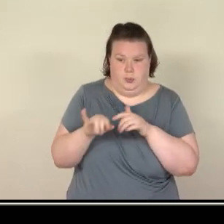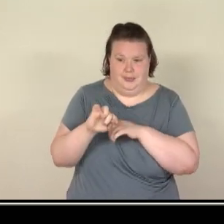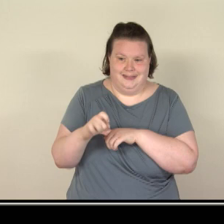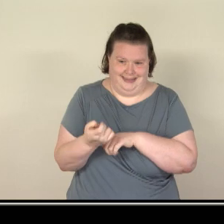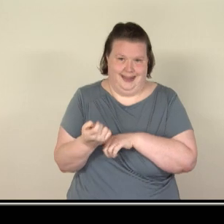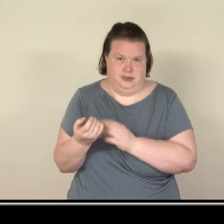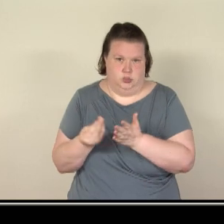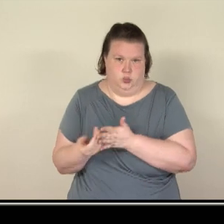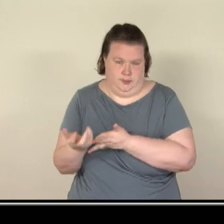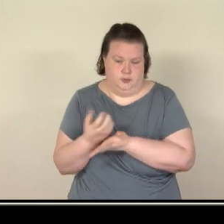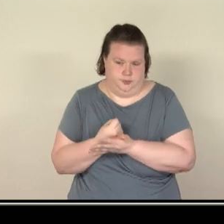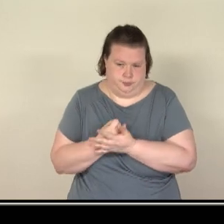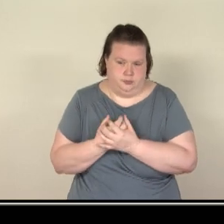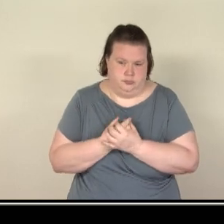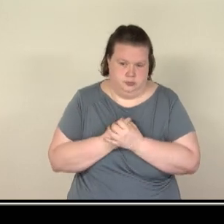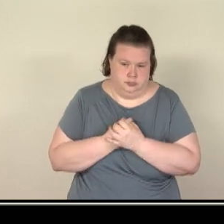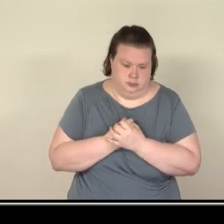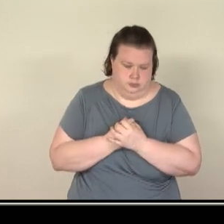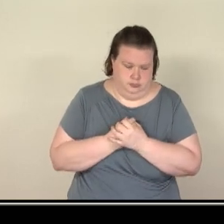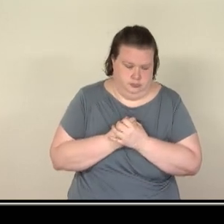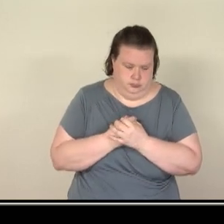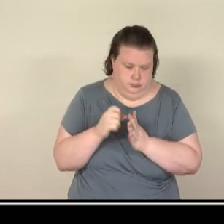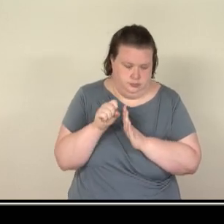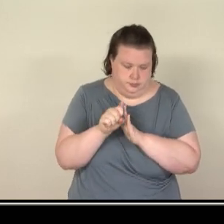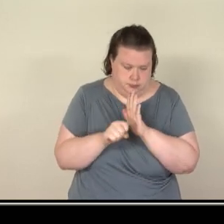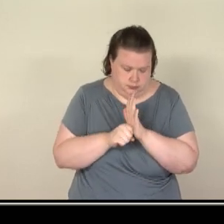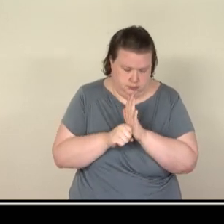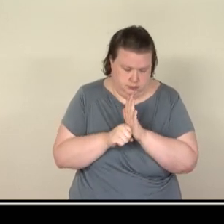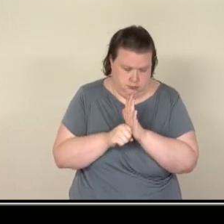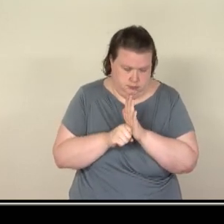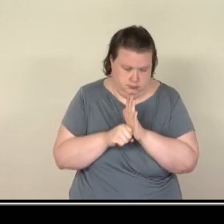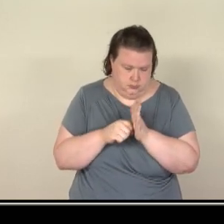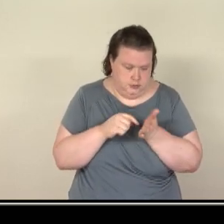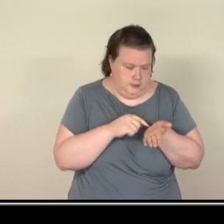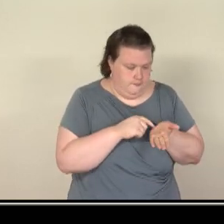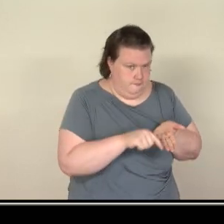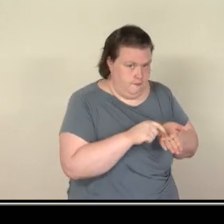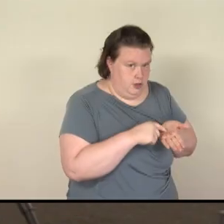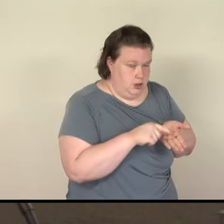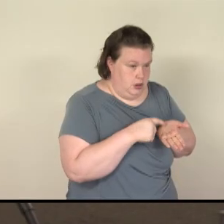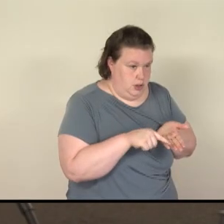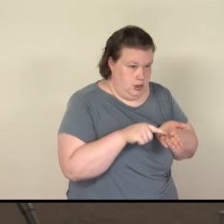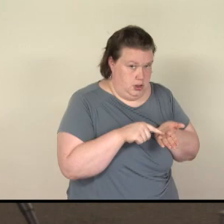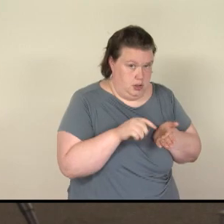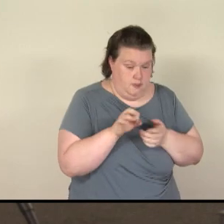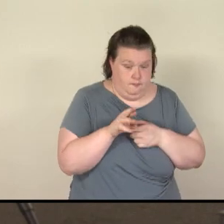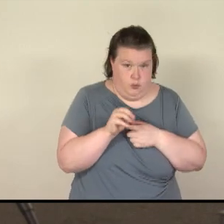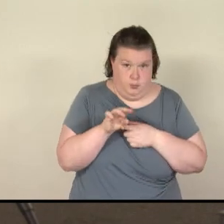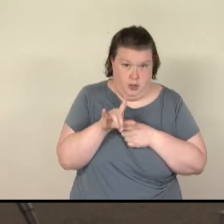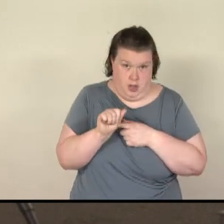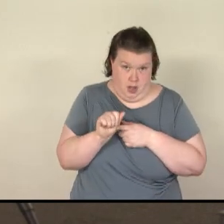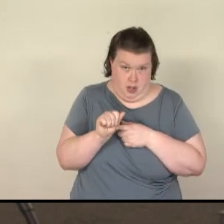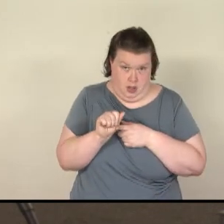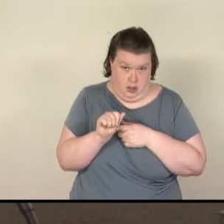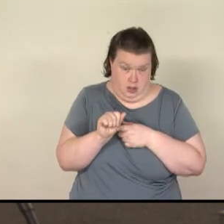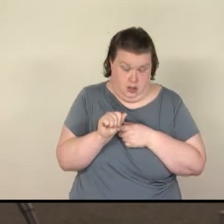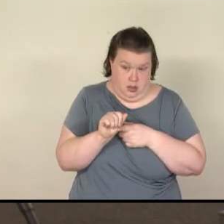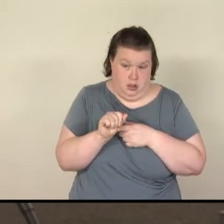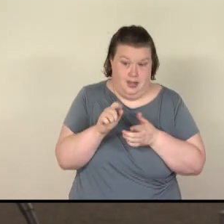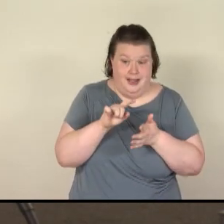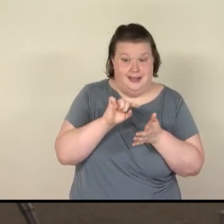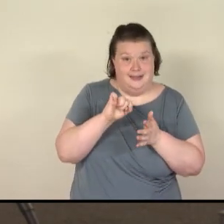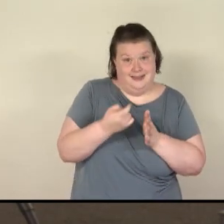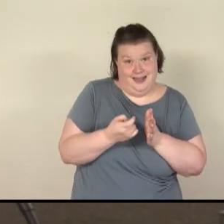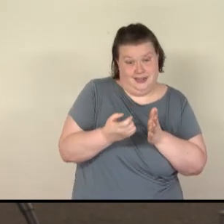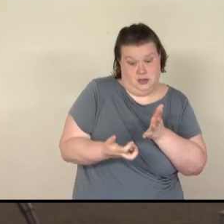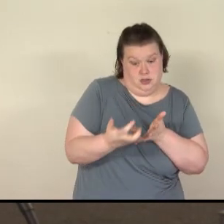revenue, because with the way our state funding formulas work, when property values go up and your tax collections go